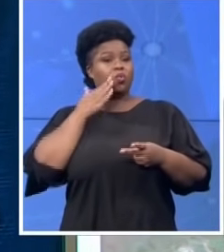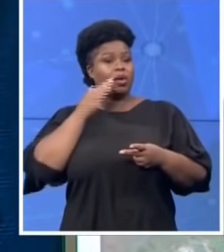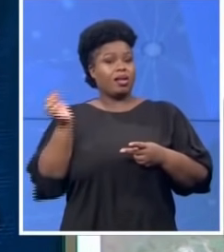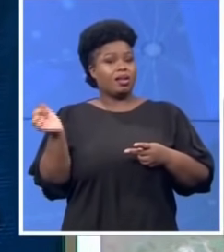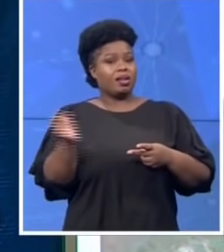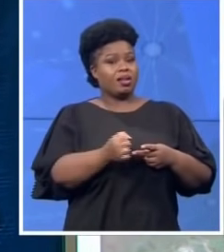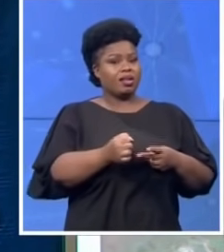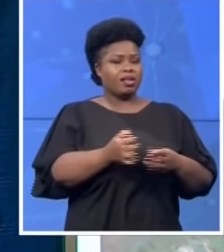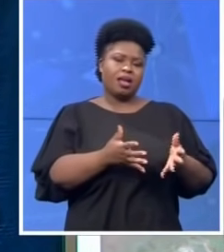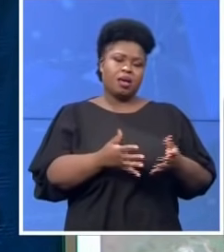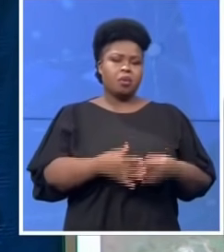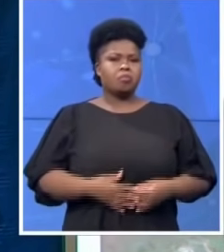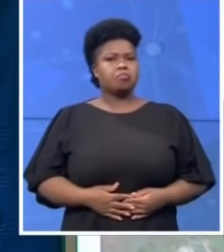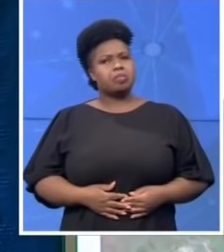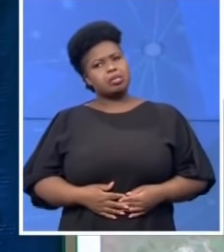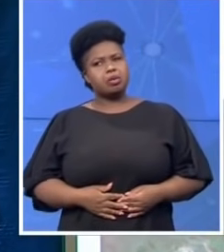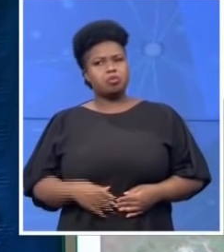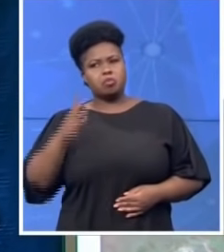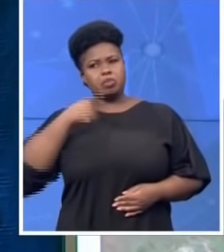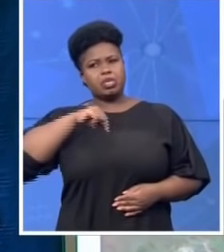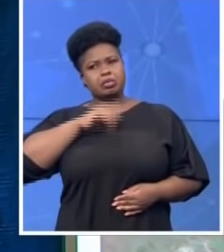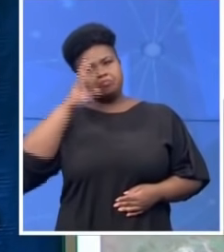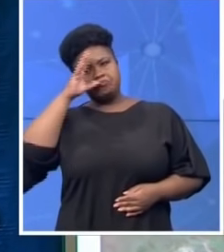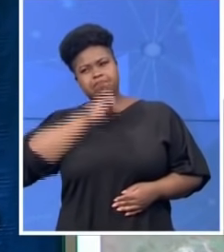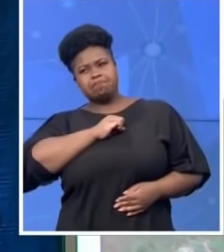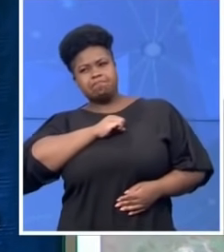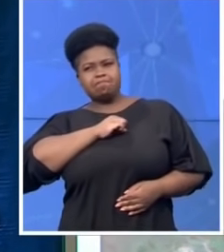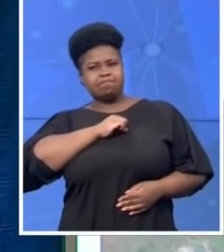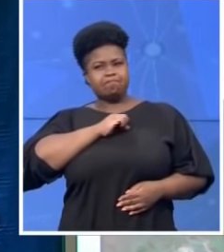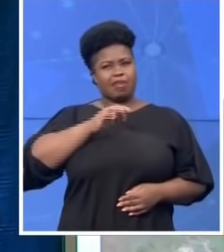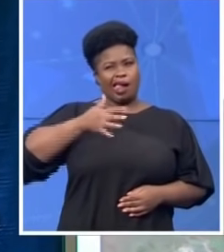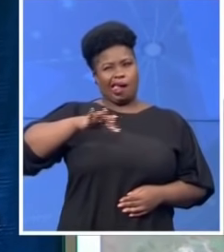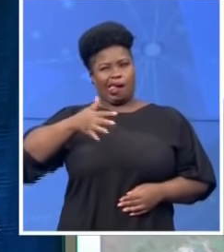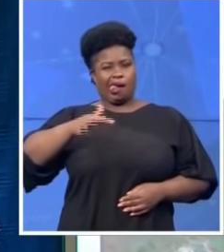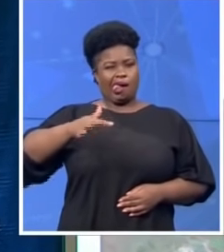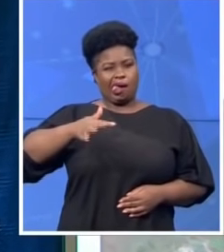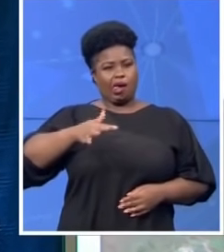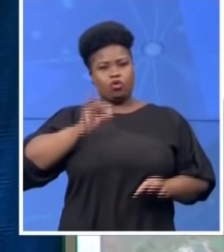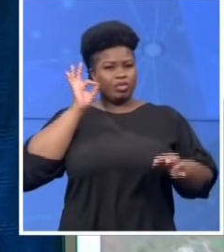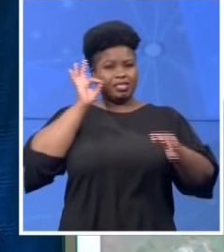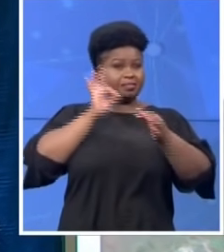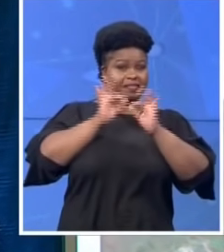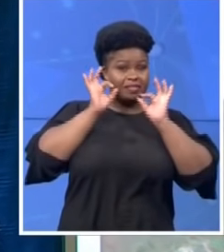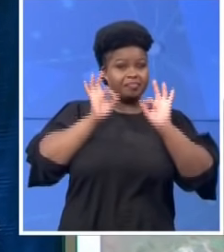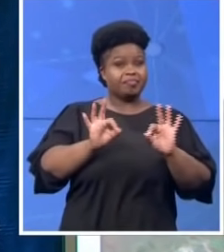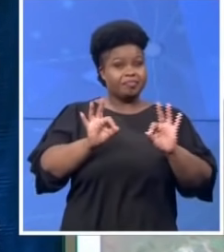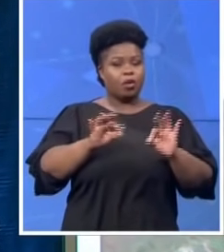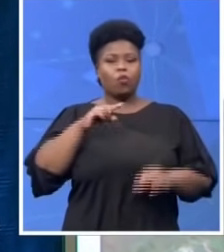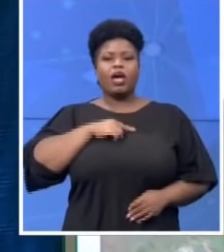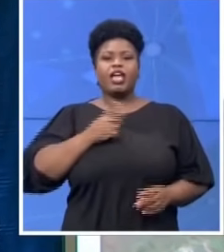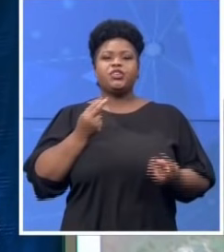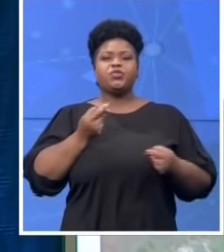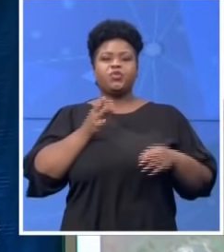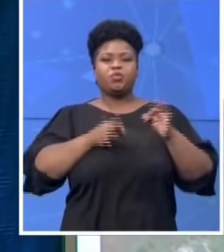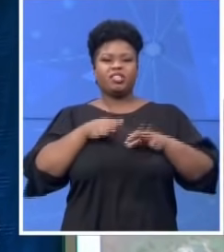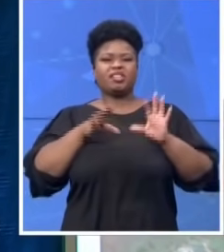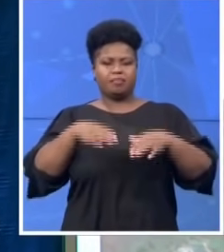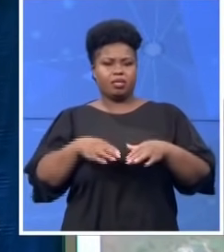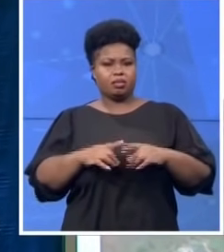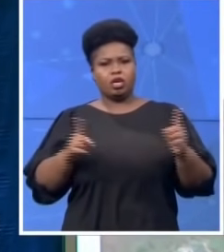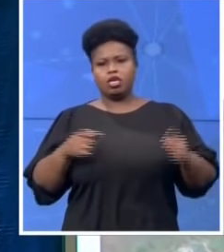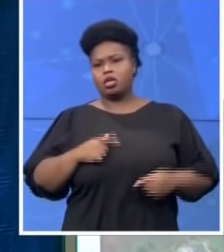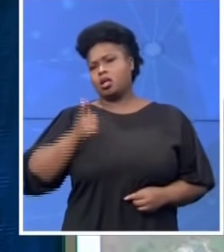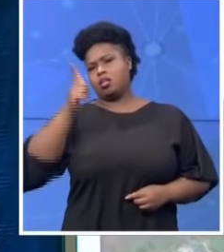was a bit wobbly for that, but then later on we were able to factor those in. So